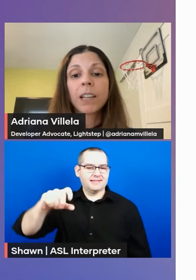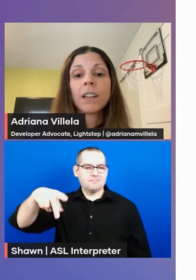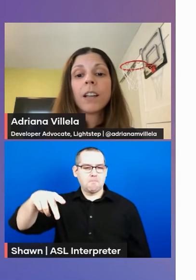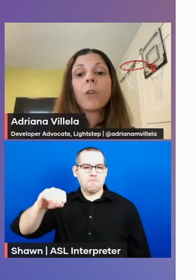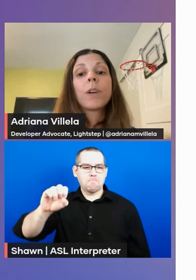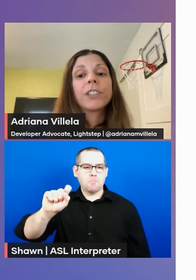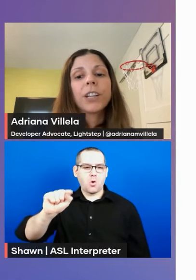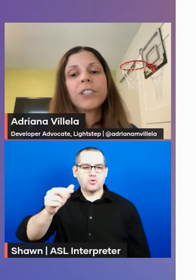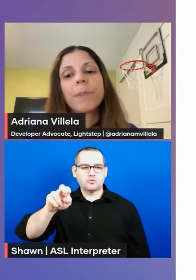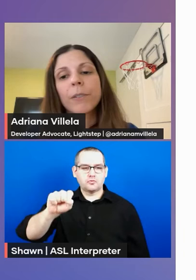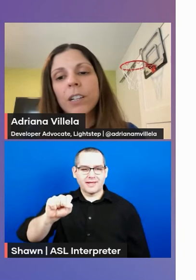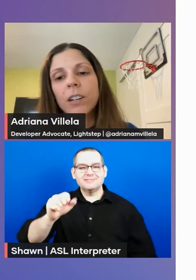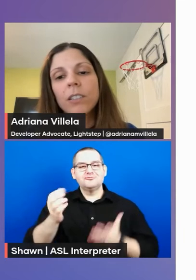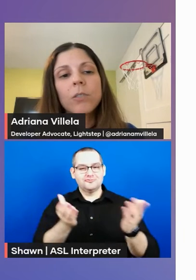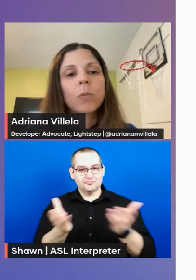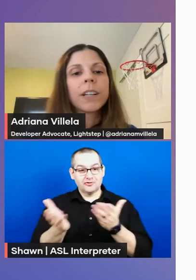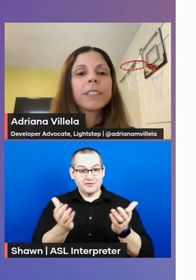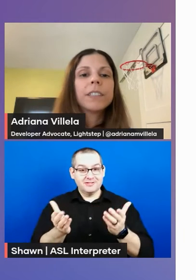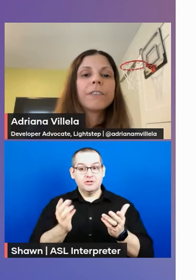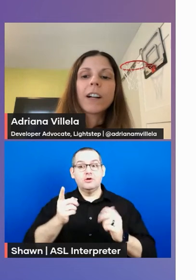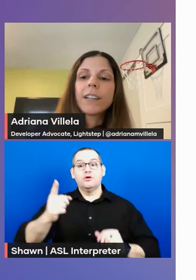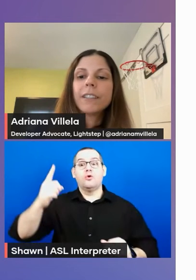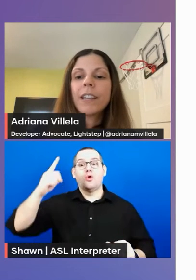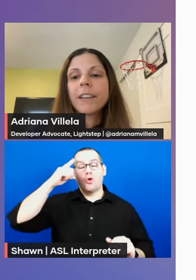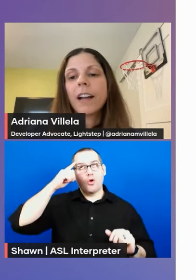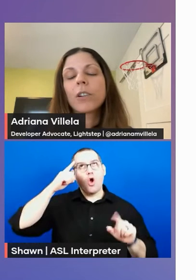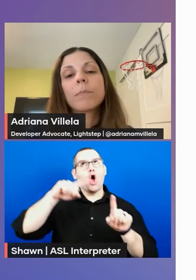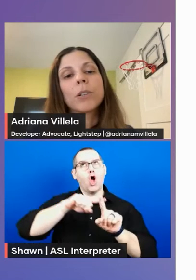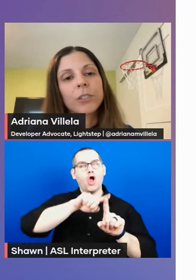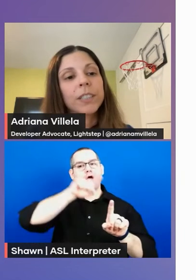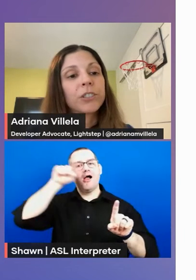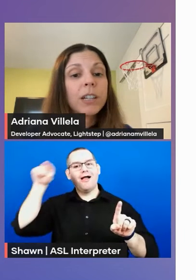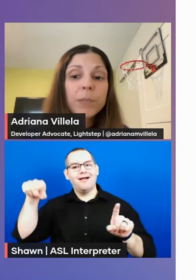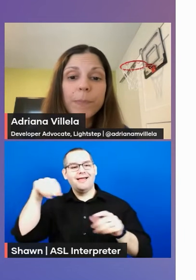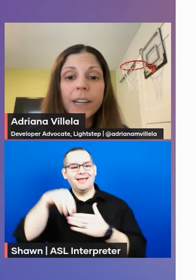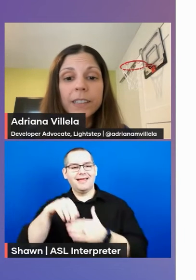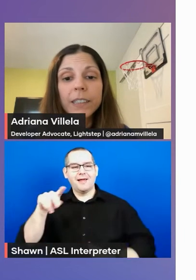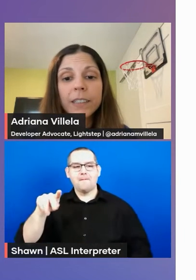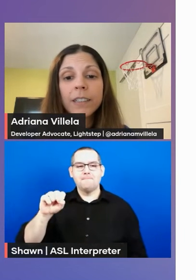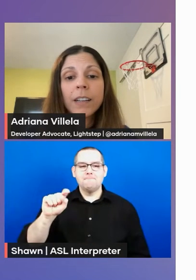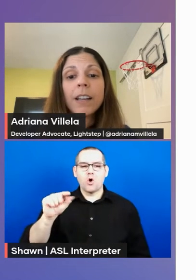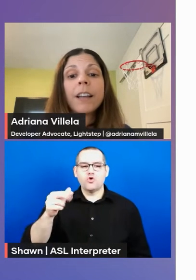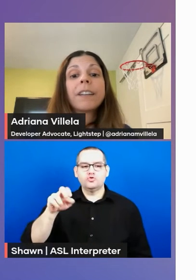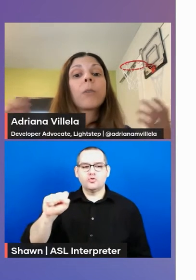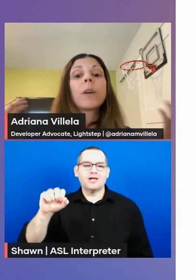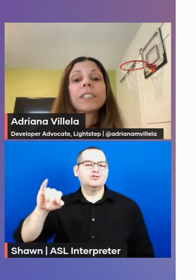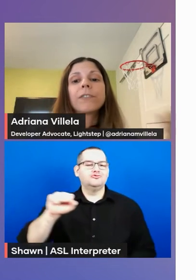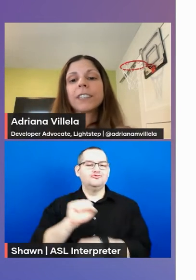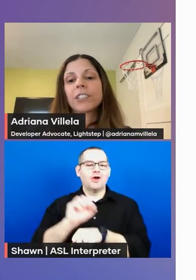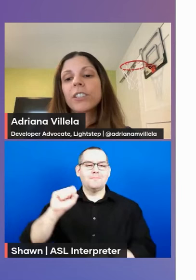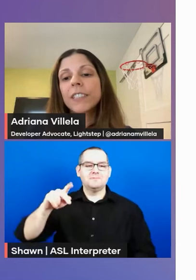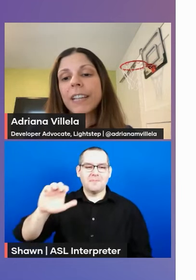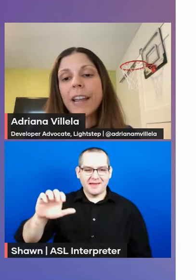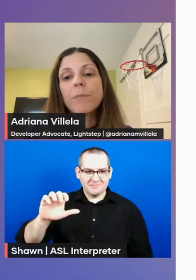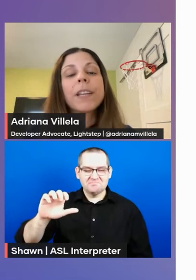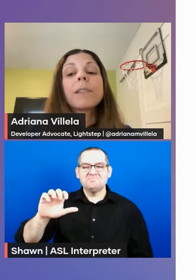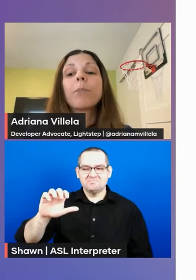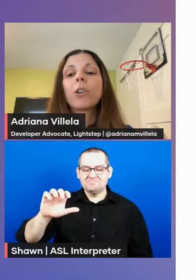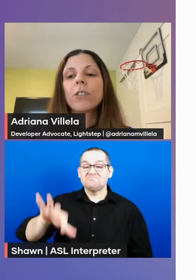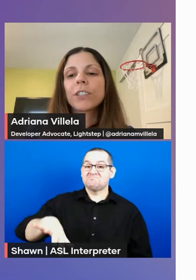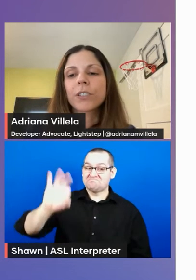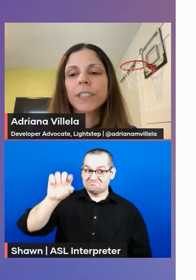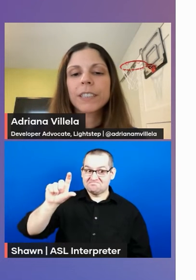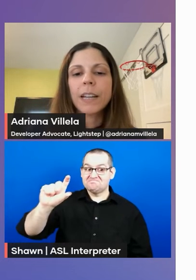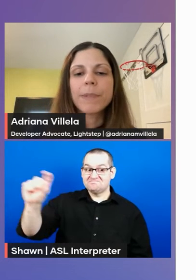service, which, as you may recall, was defined in our Postgres job spec. Now, once it finds a service name, we